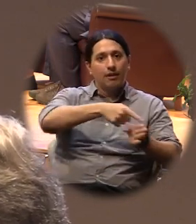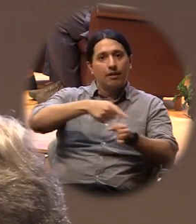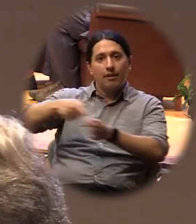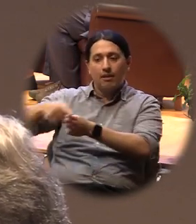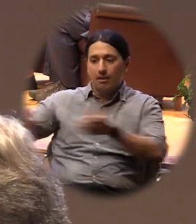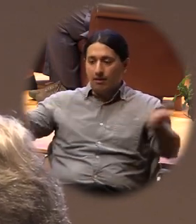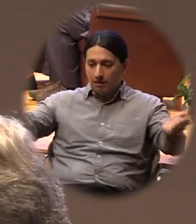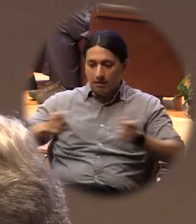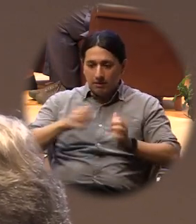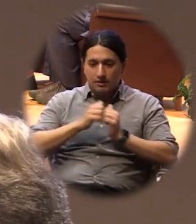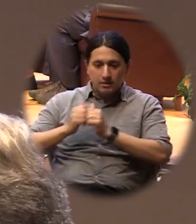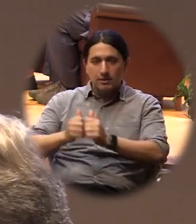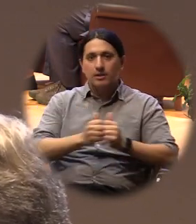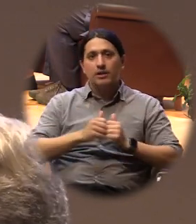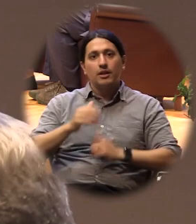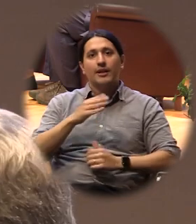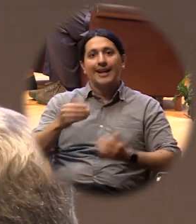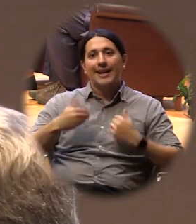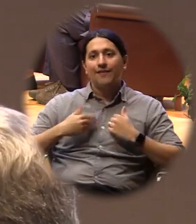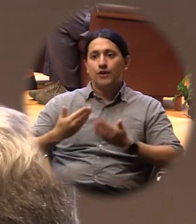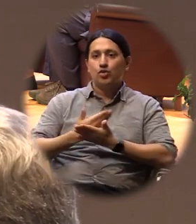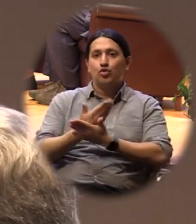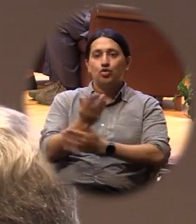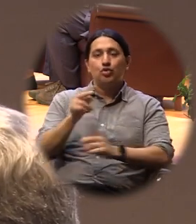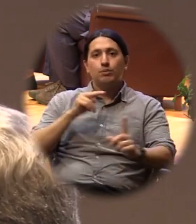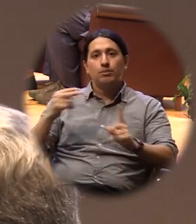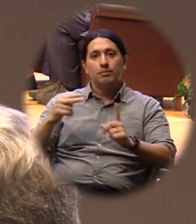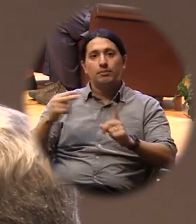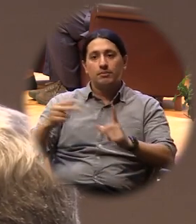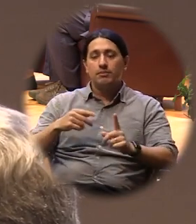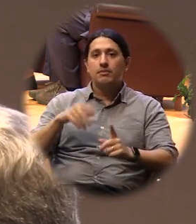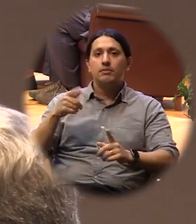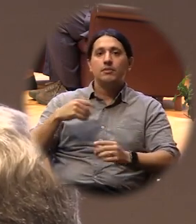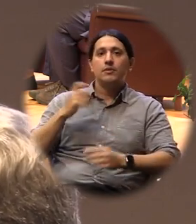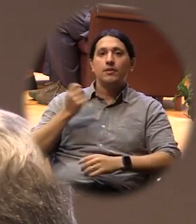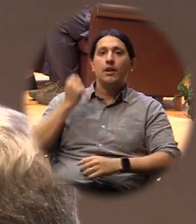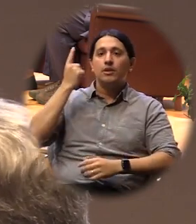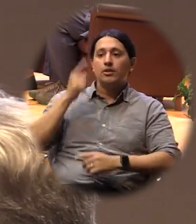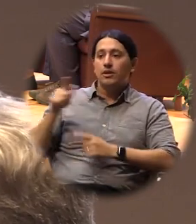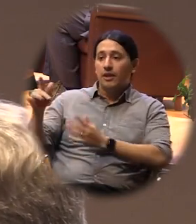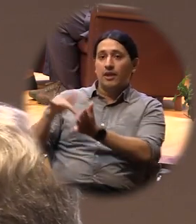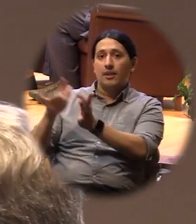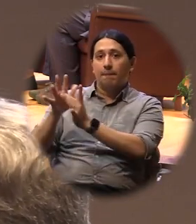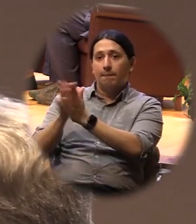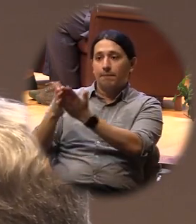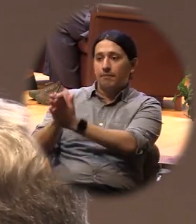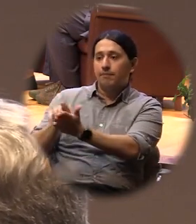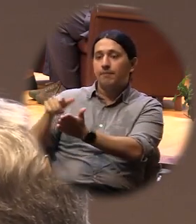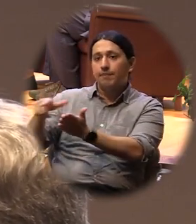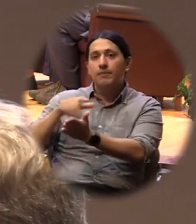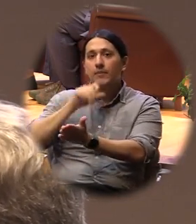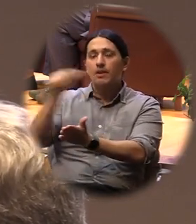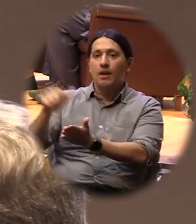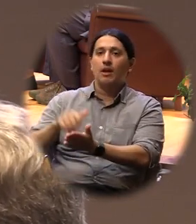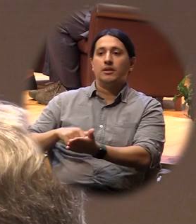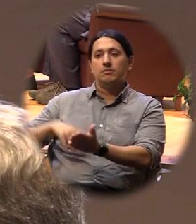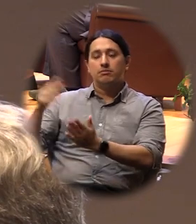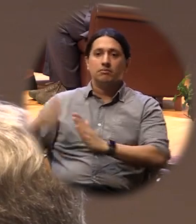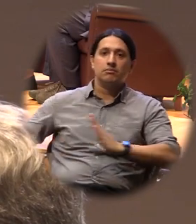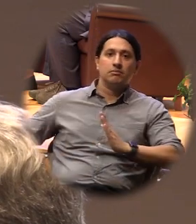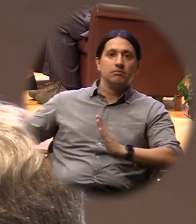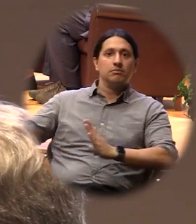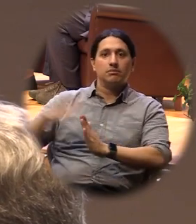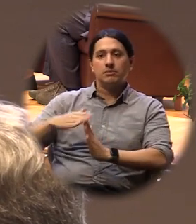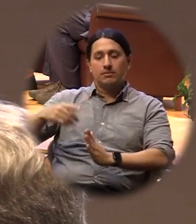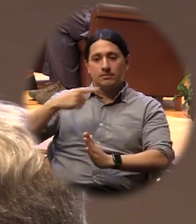a point of view that the Bible is not necessarily the inerrant authoritative word directly from the higher